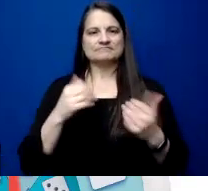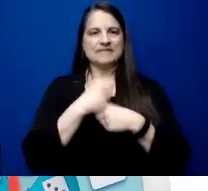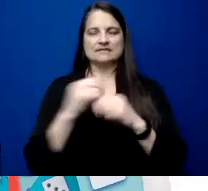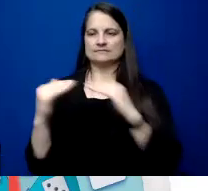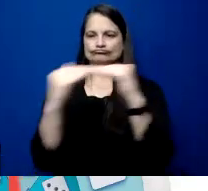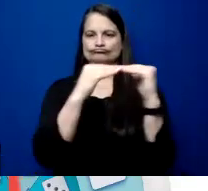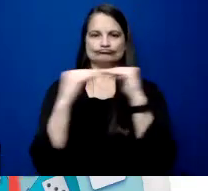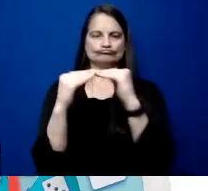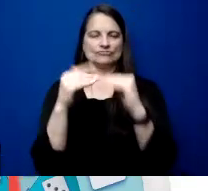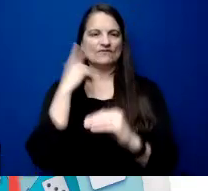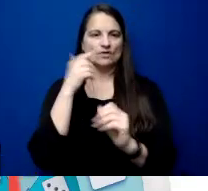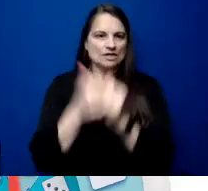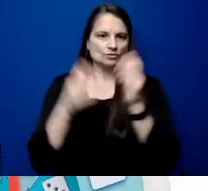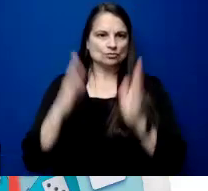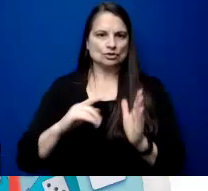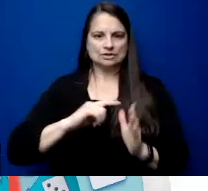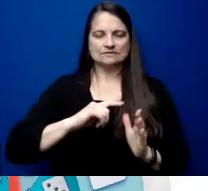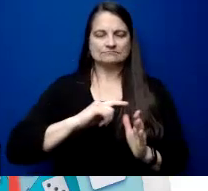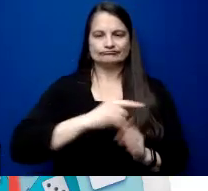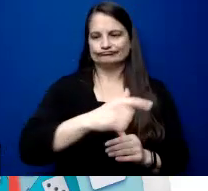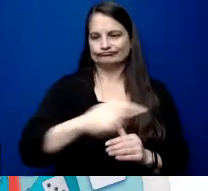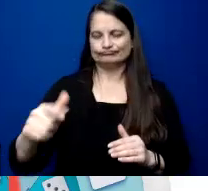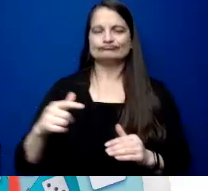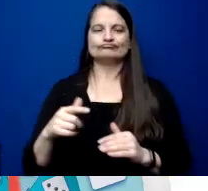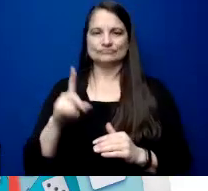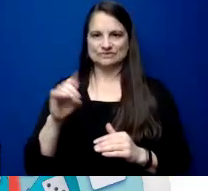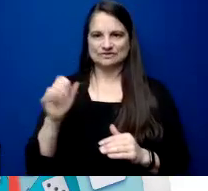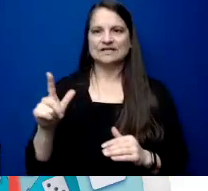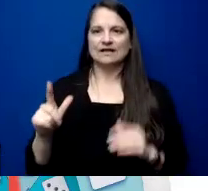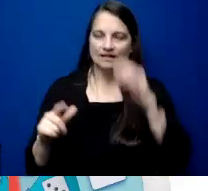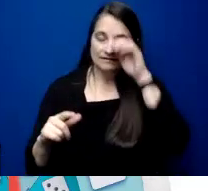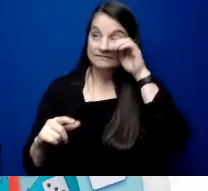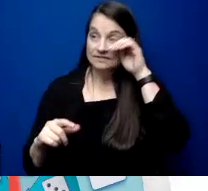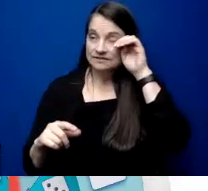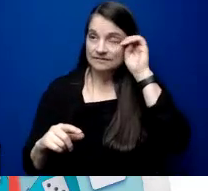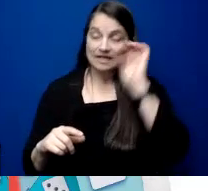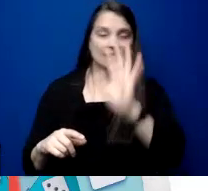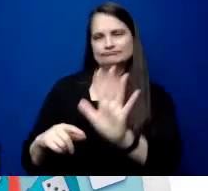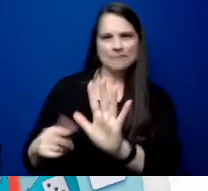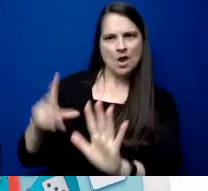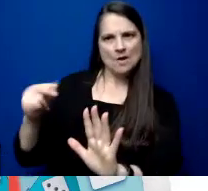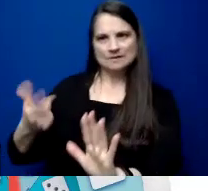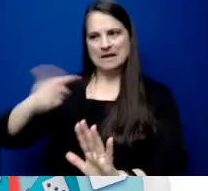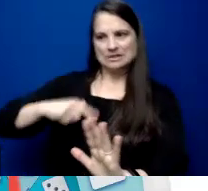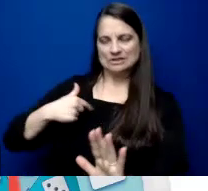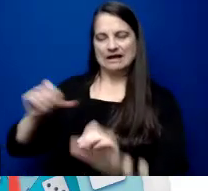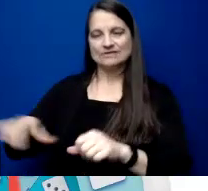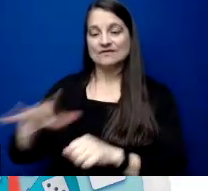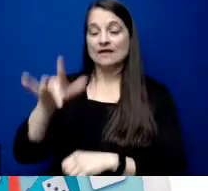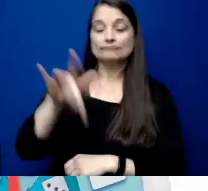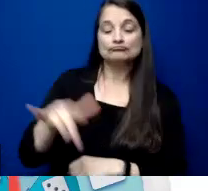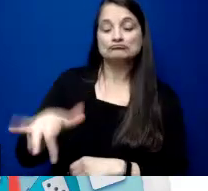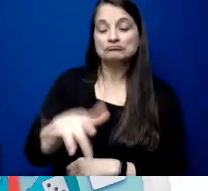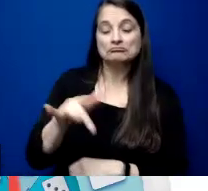if that's something that is usually difficult for you to do, you can still, you're like, nope, it's my turn, I got this, and press that button. And